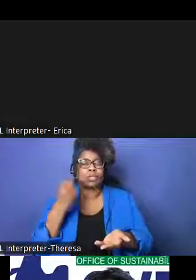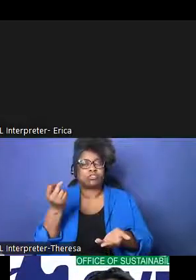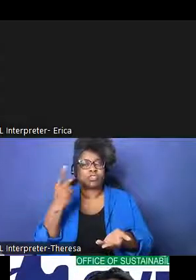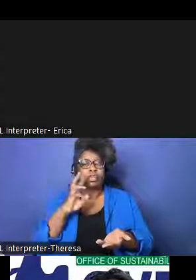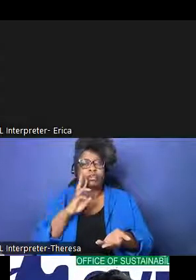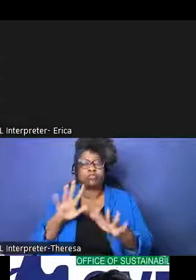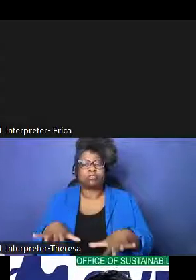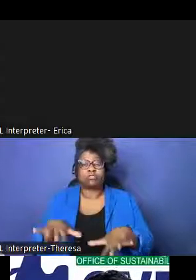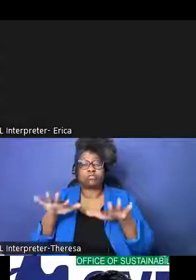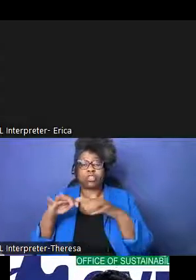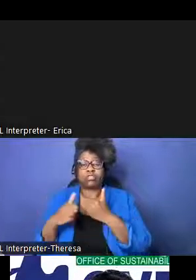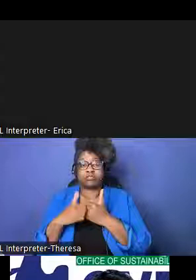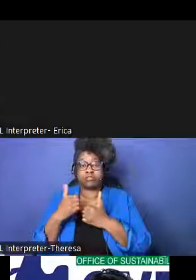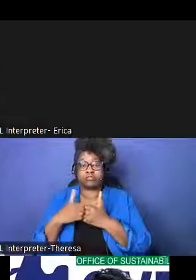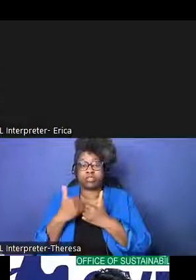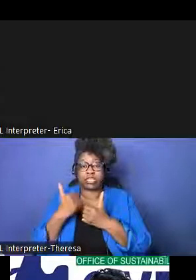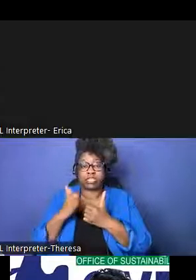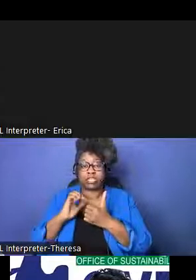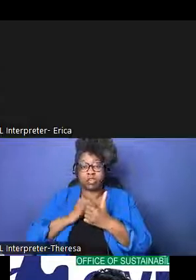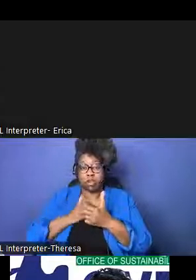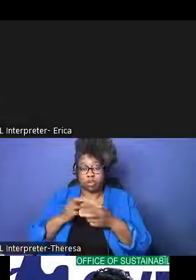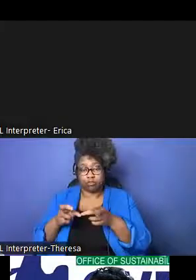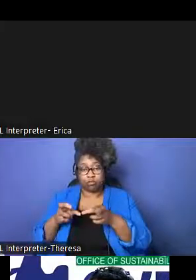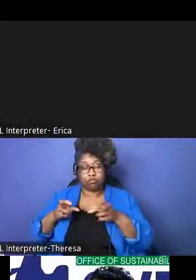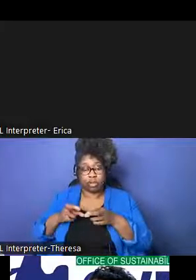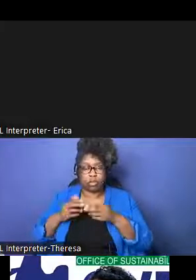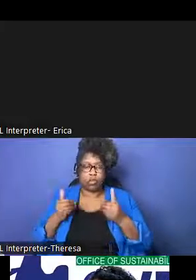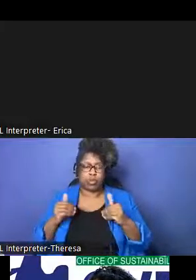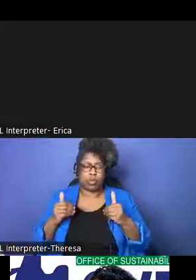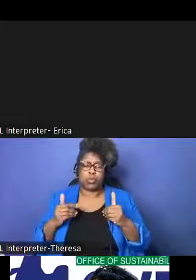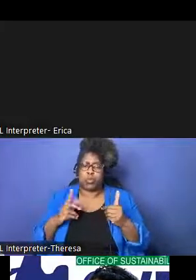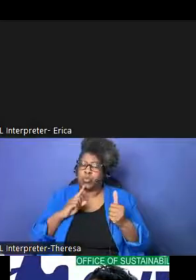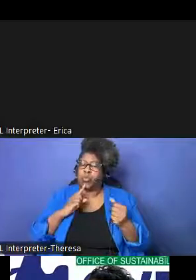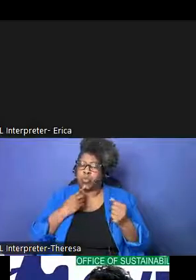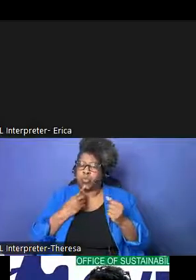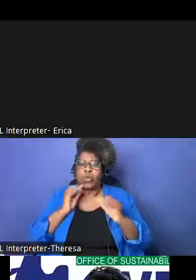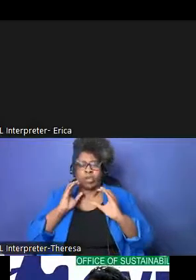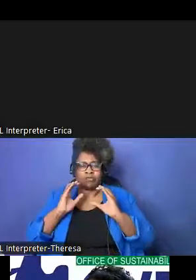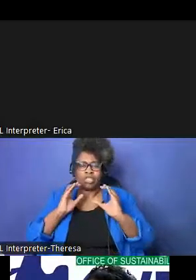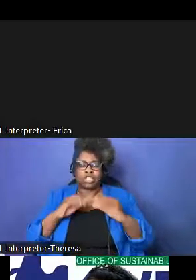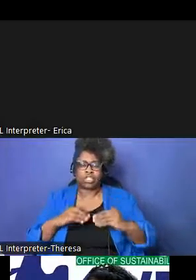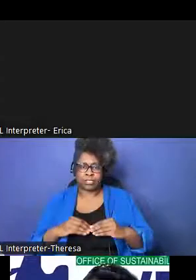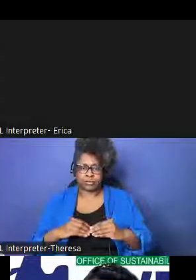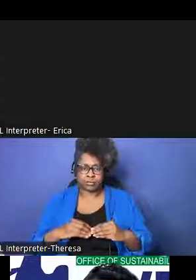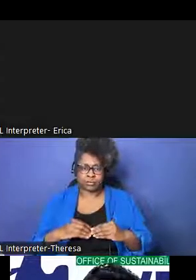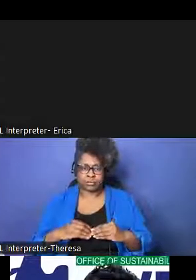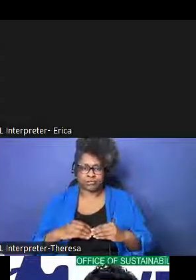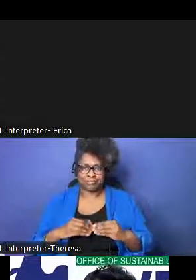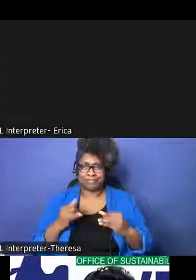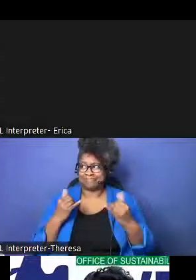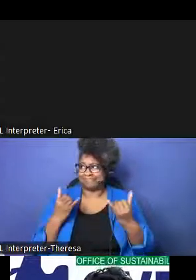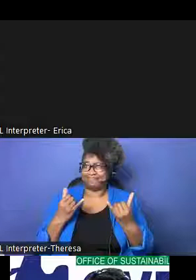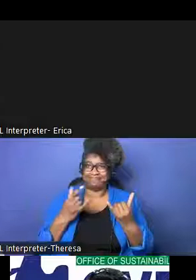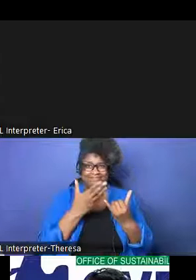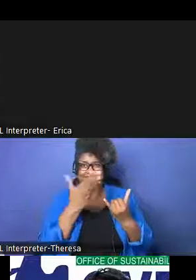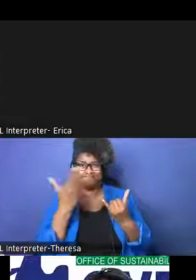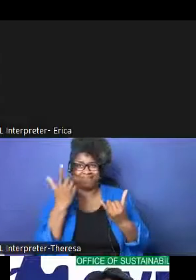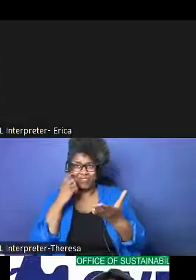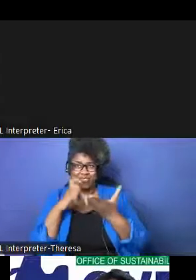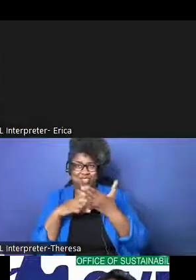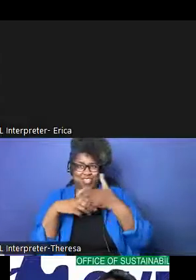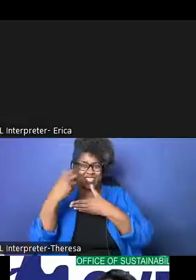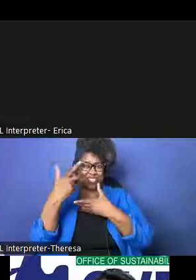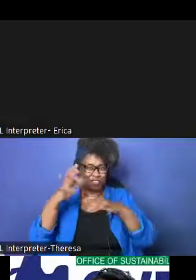risk in our region is an extremely critical conversation, particularly on a day like today where it's raining in